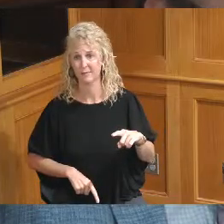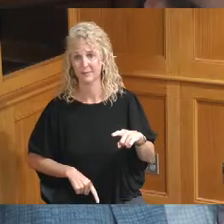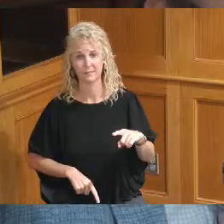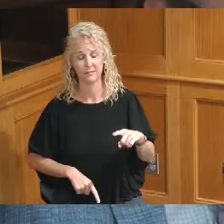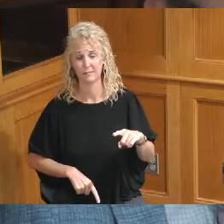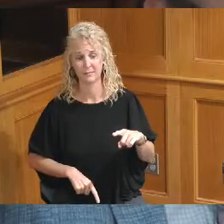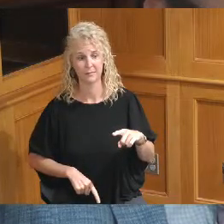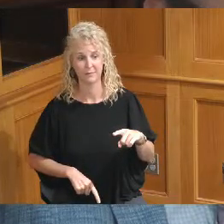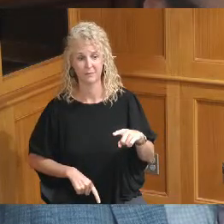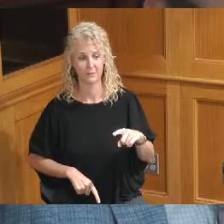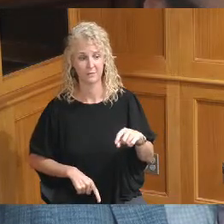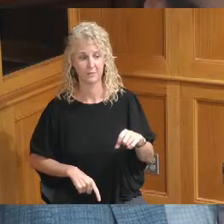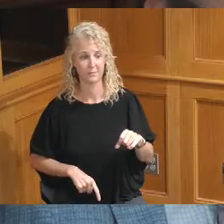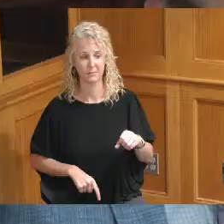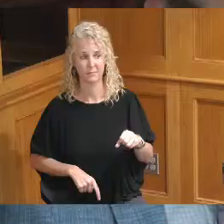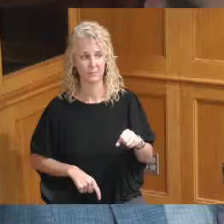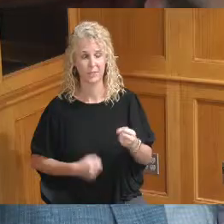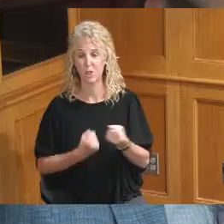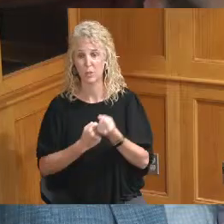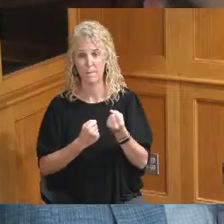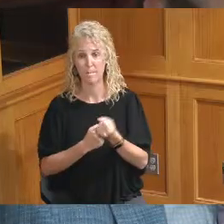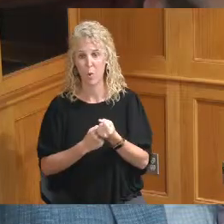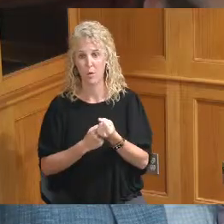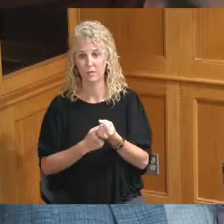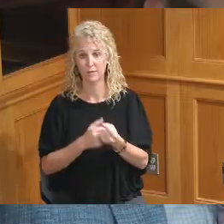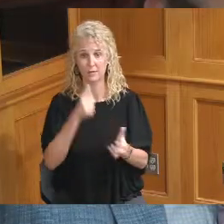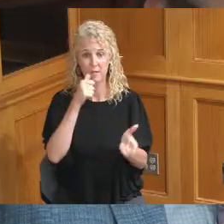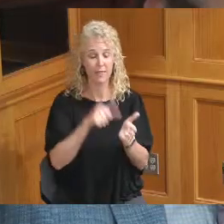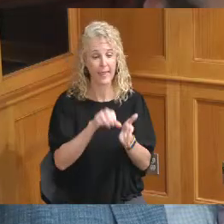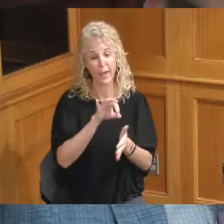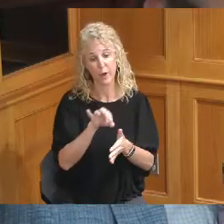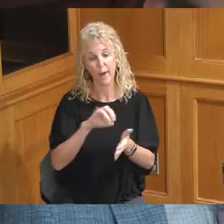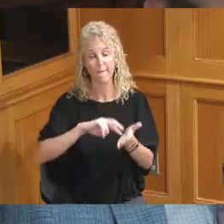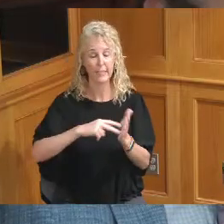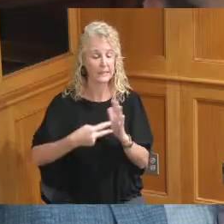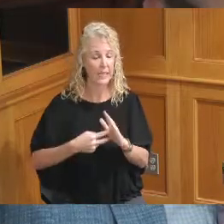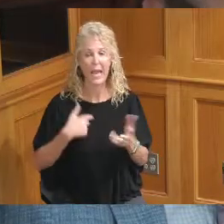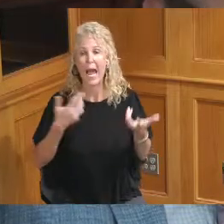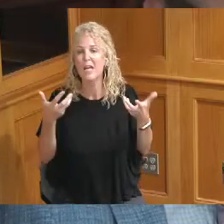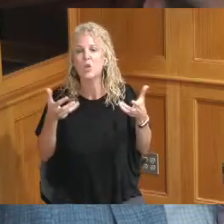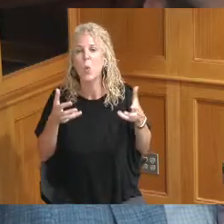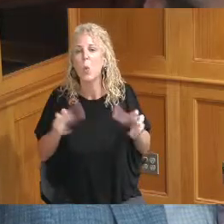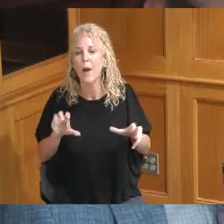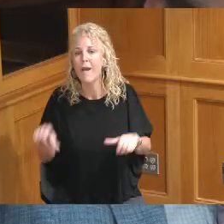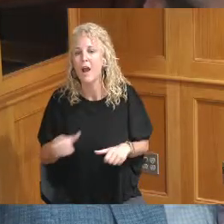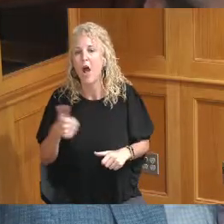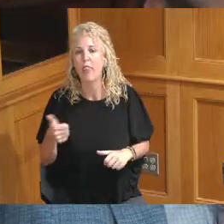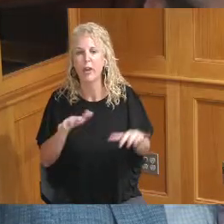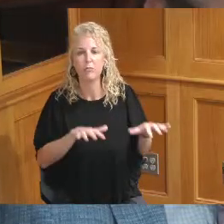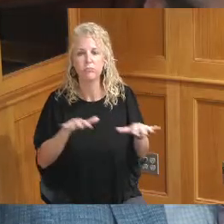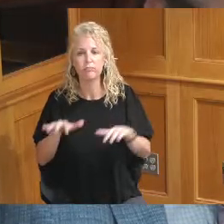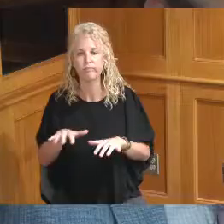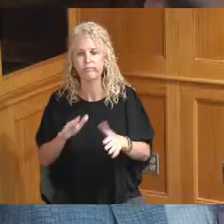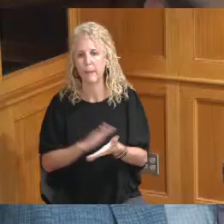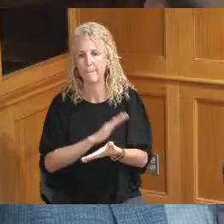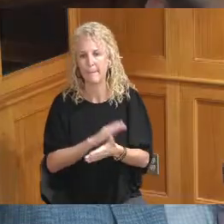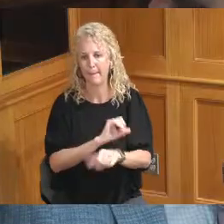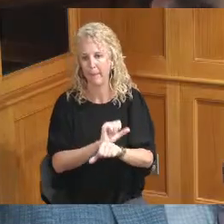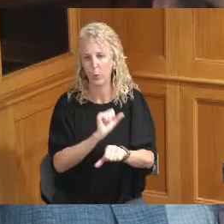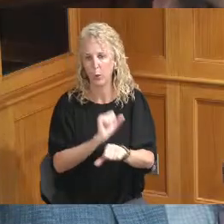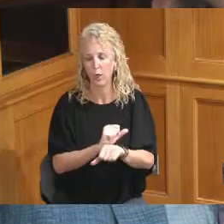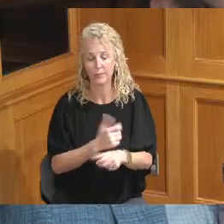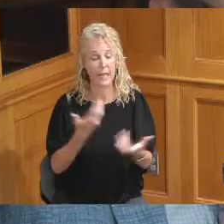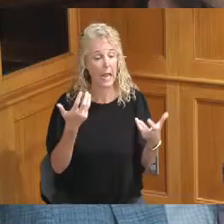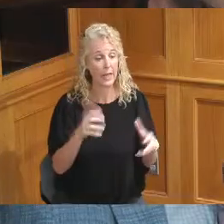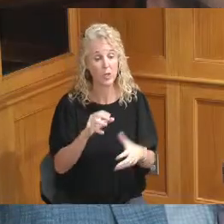confidently move forward with LOIs or memos. I don't want none of those. I don't want no memos. I don't want no LOIs. I